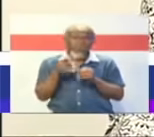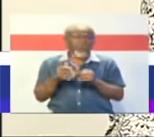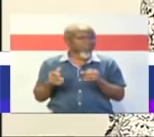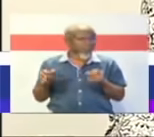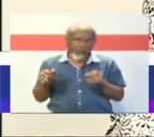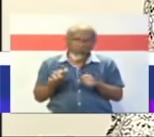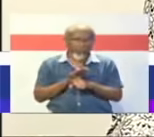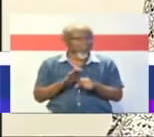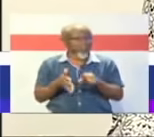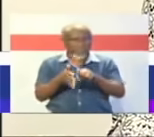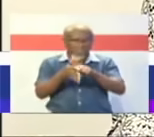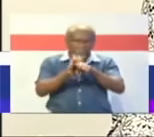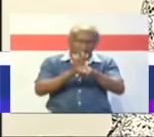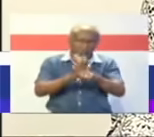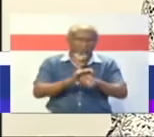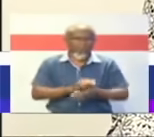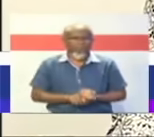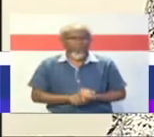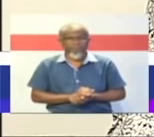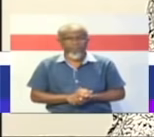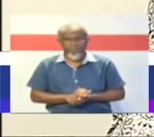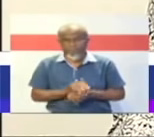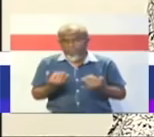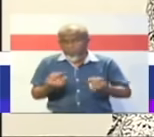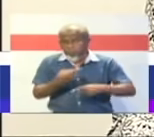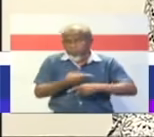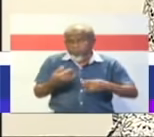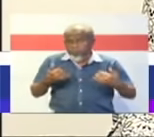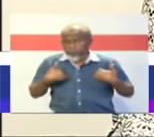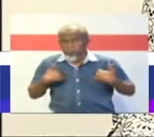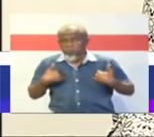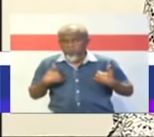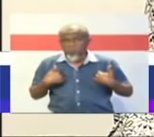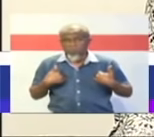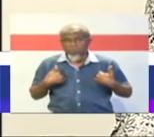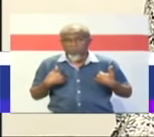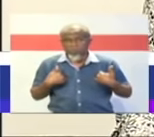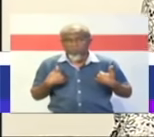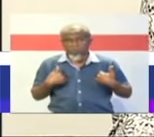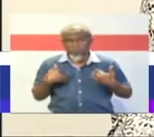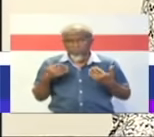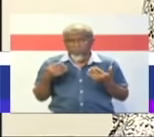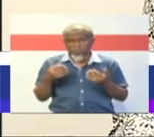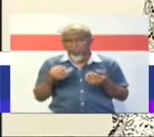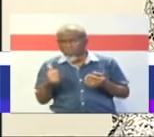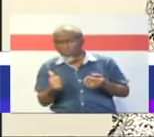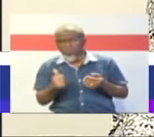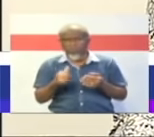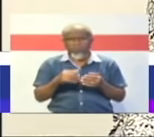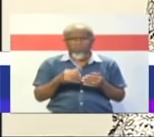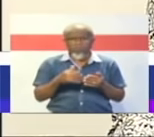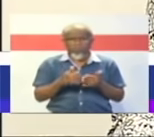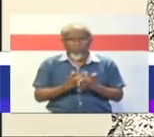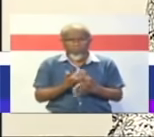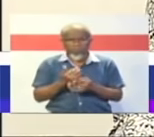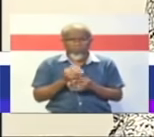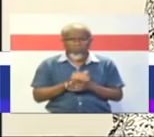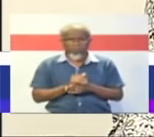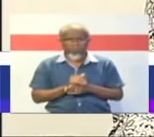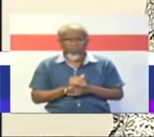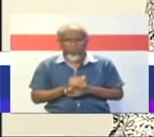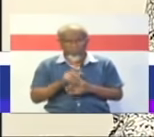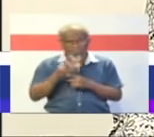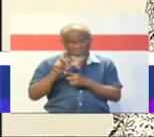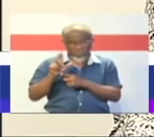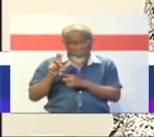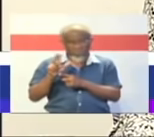general. To date, there are other so-called variants of interest, such as Mu and Lambda variant. These have not been